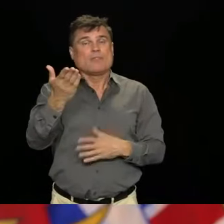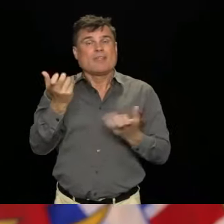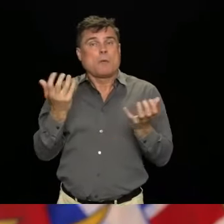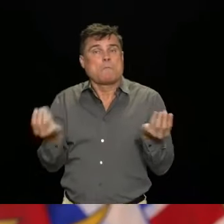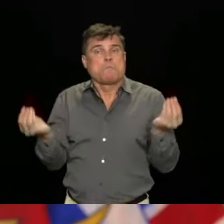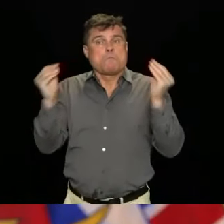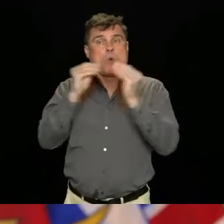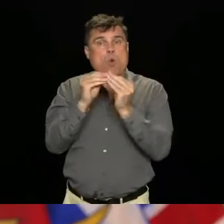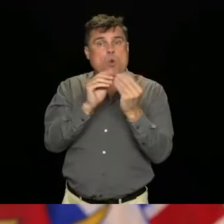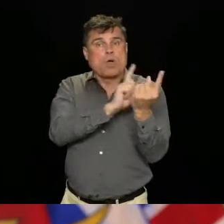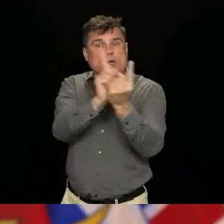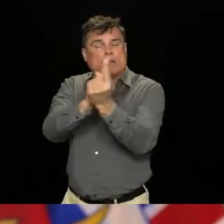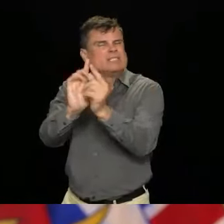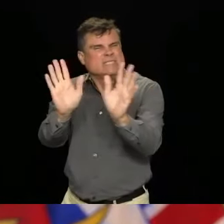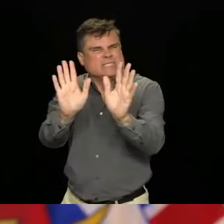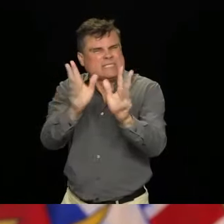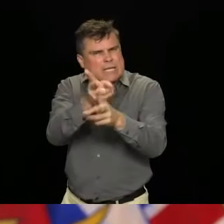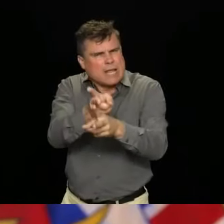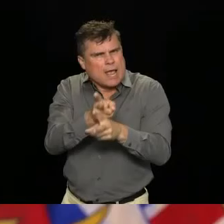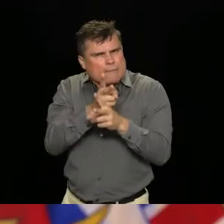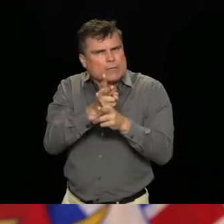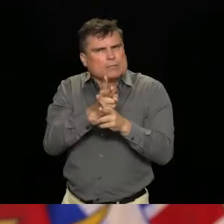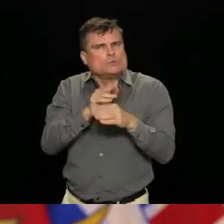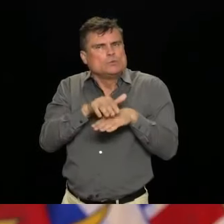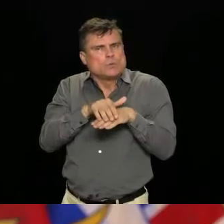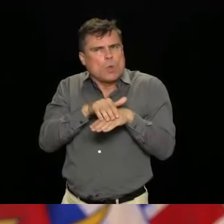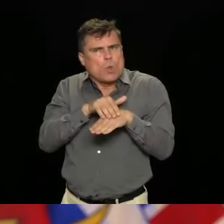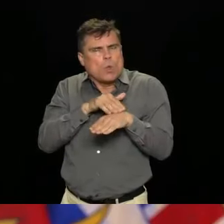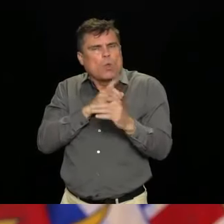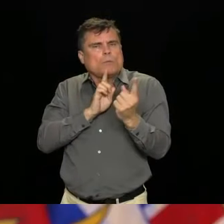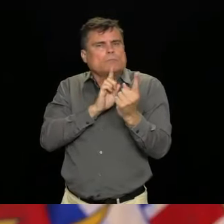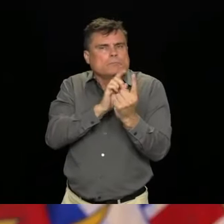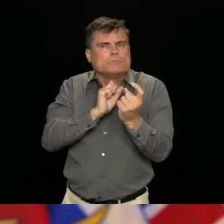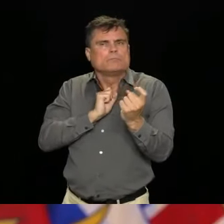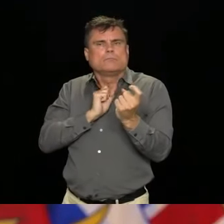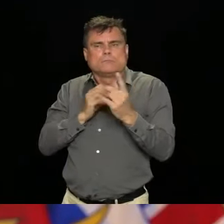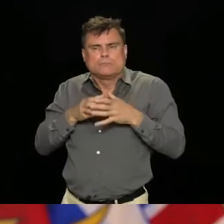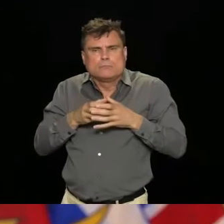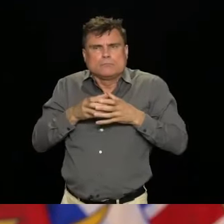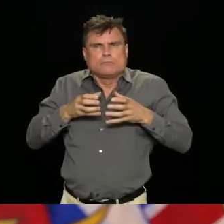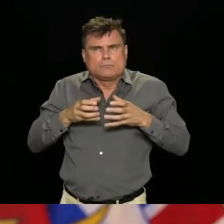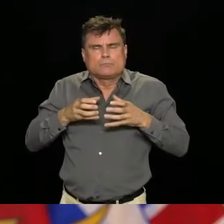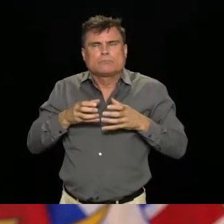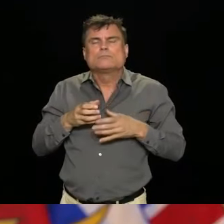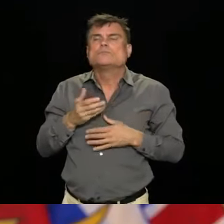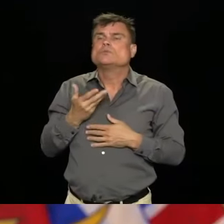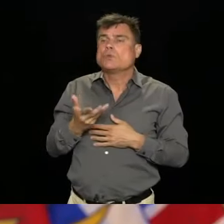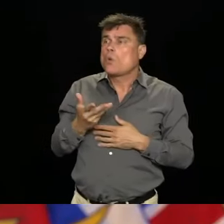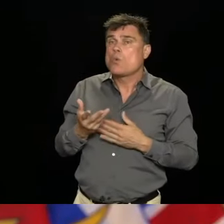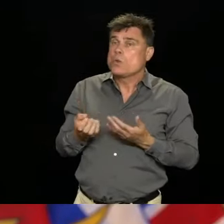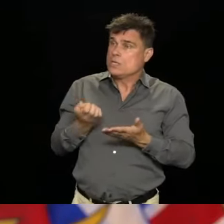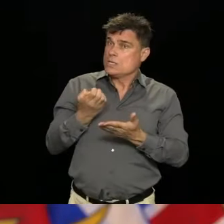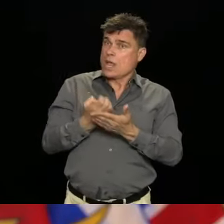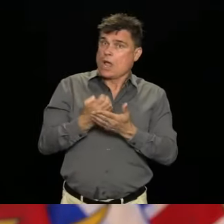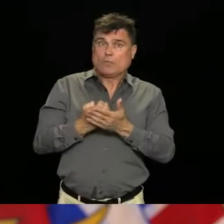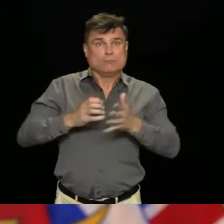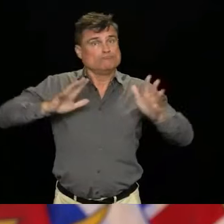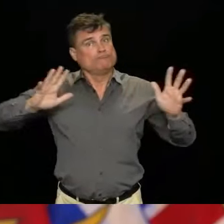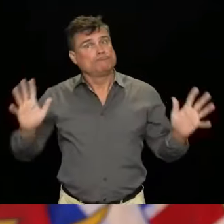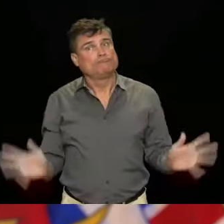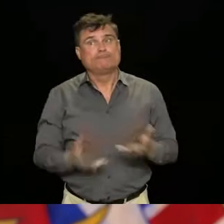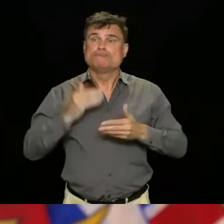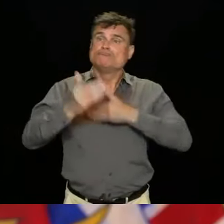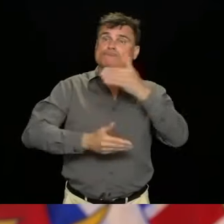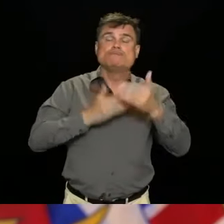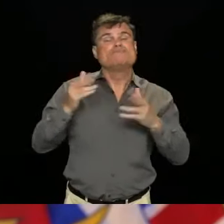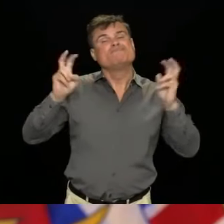way, that until we get a vaccine, we're likely not going to be operating anywhere close to 70 or 80% of normal, and